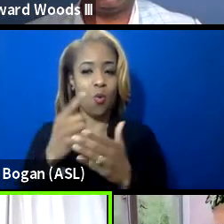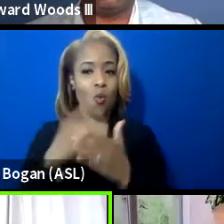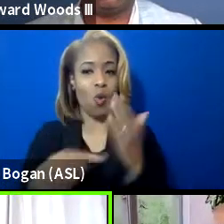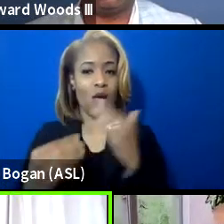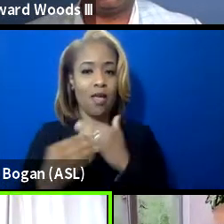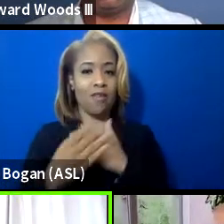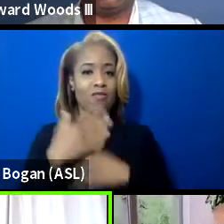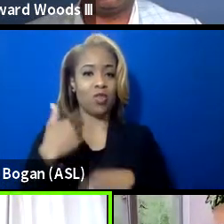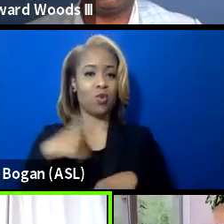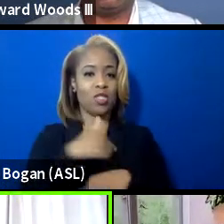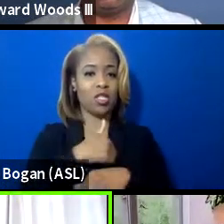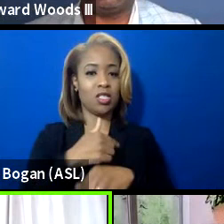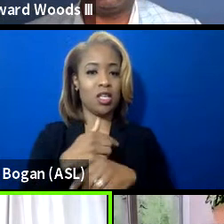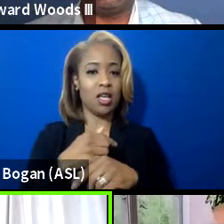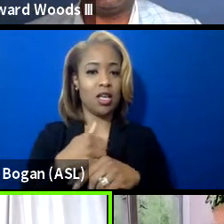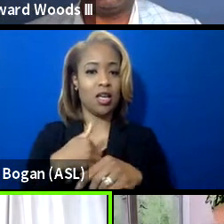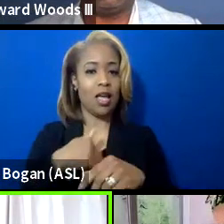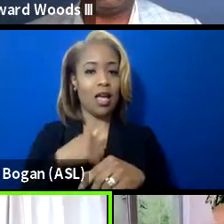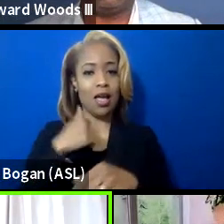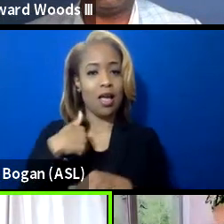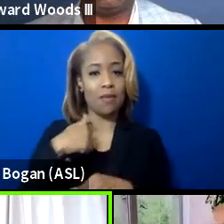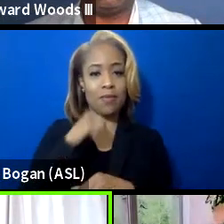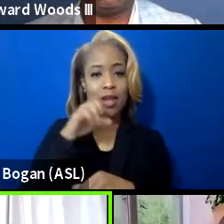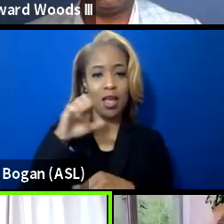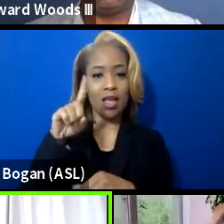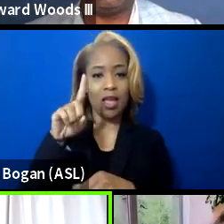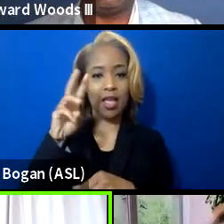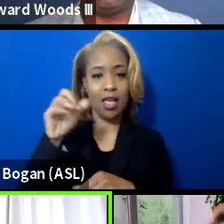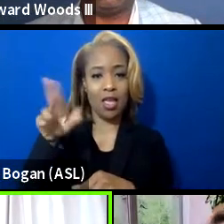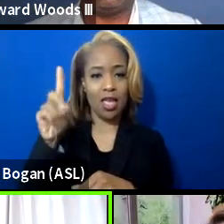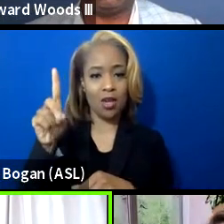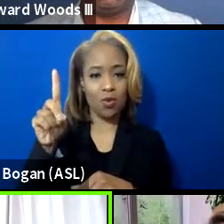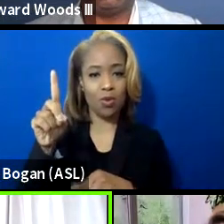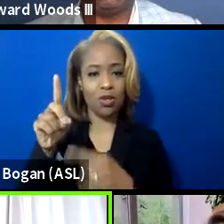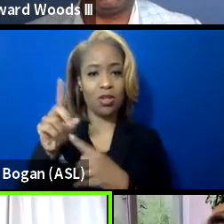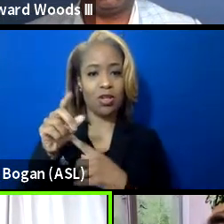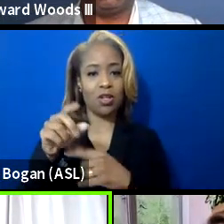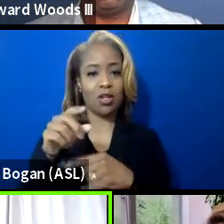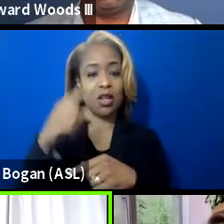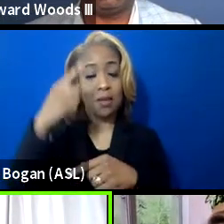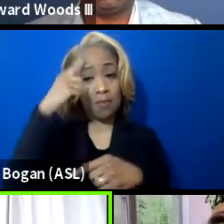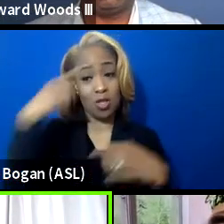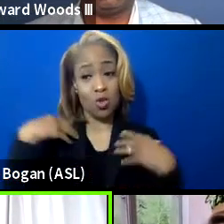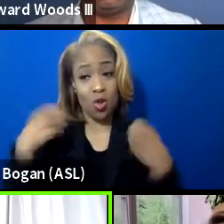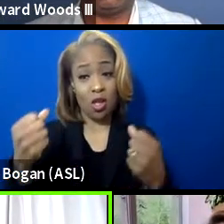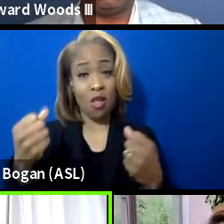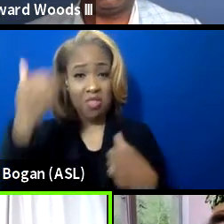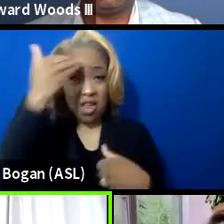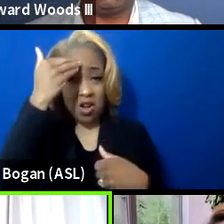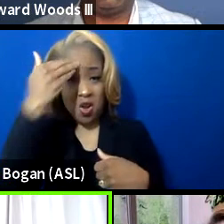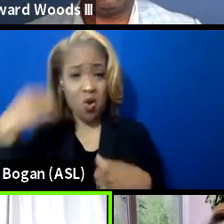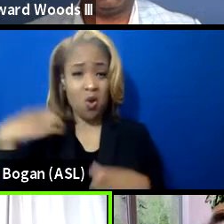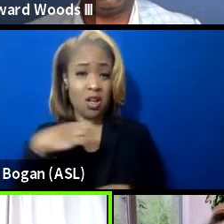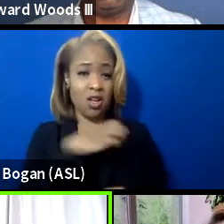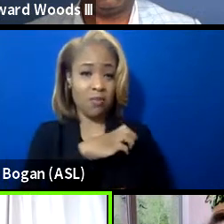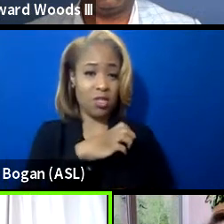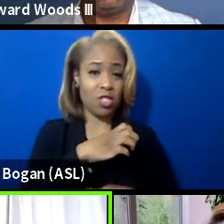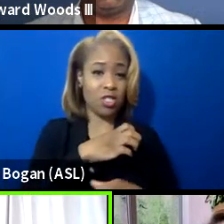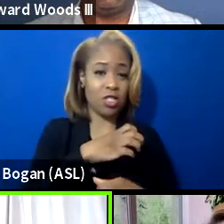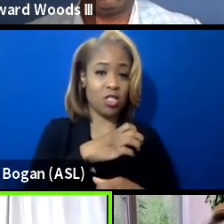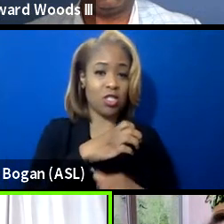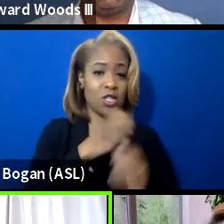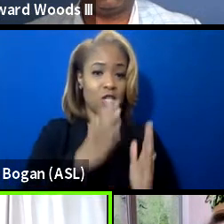method here, and I'm not an Edward. I didn't go to school for that. Mental health, ask me those things. Commissioner things, you can ask me now that